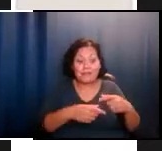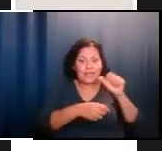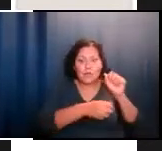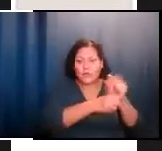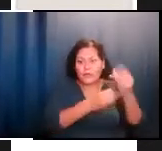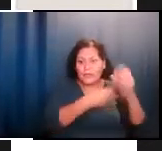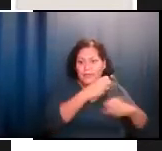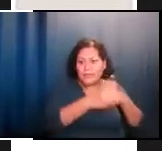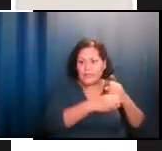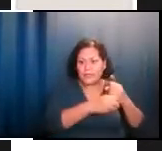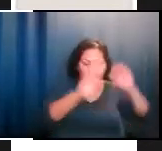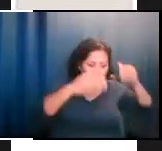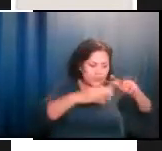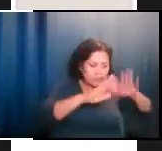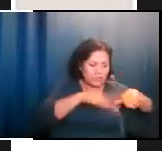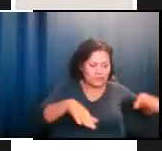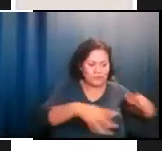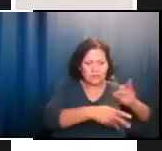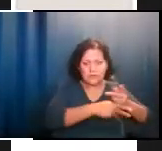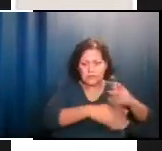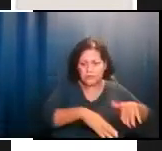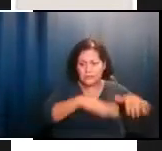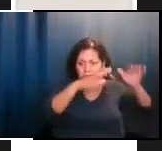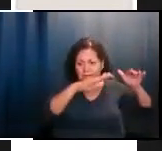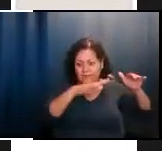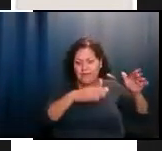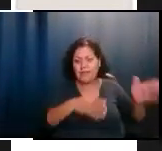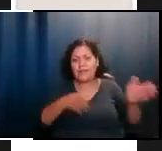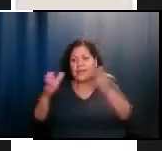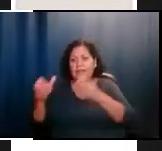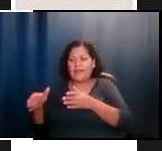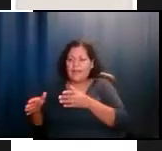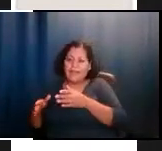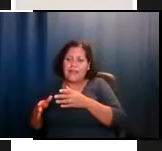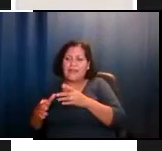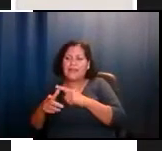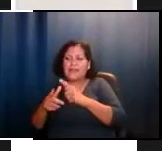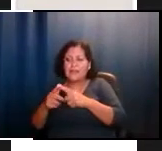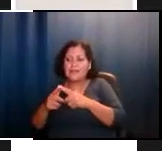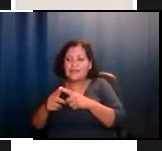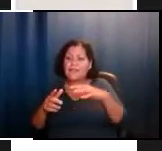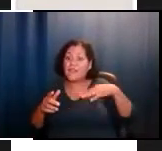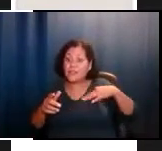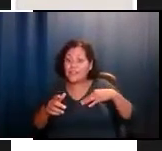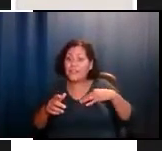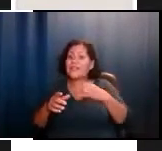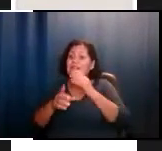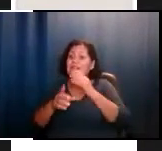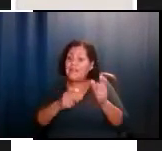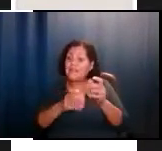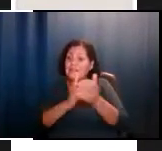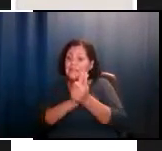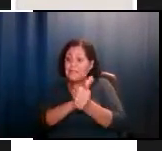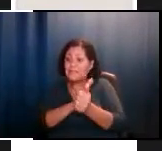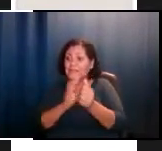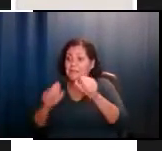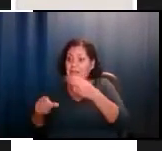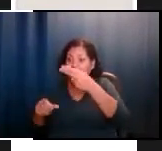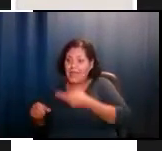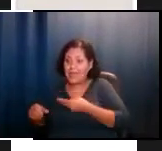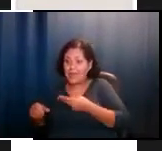that. But the volunteering gave them the skills they needed to get a great, you know, to get a great job in